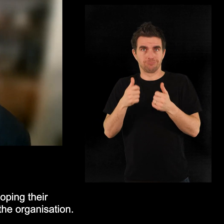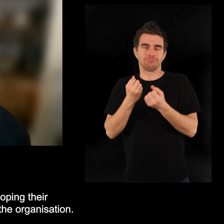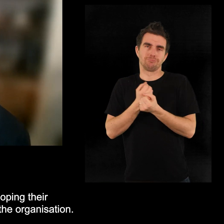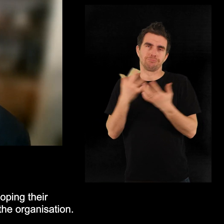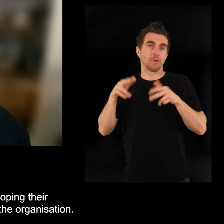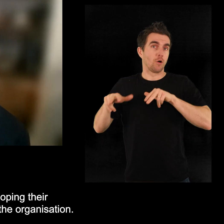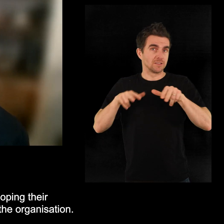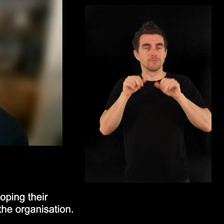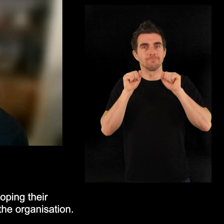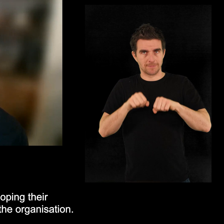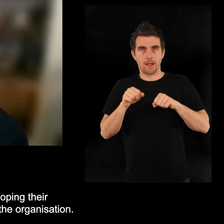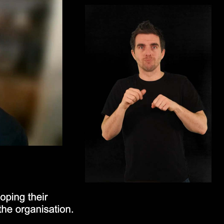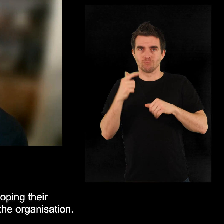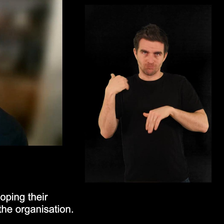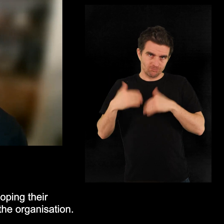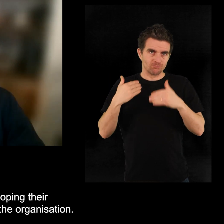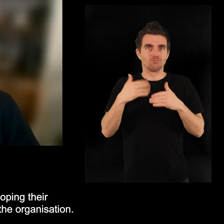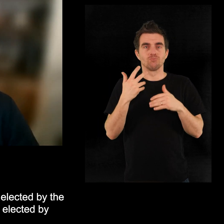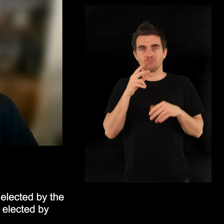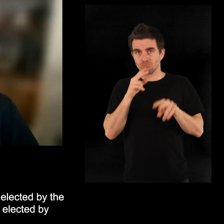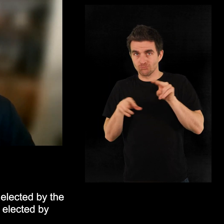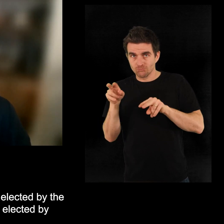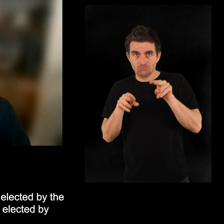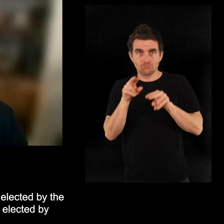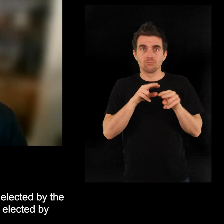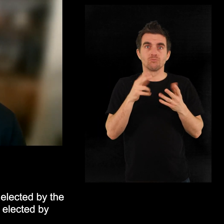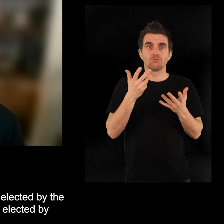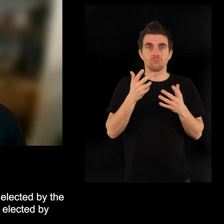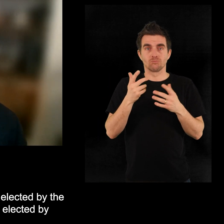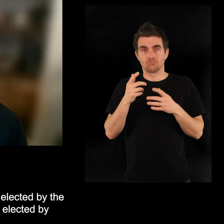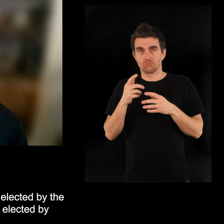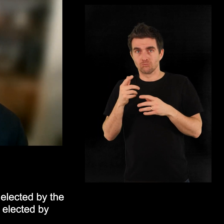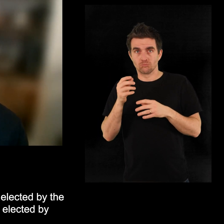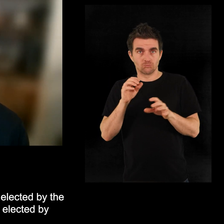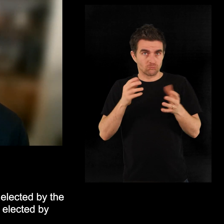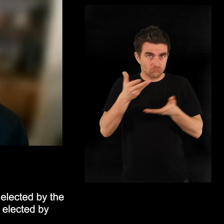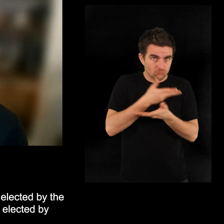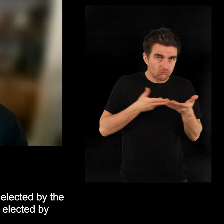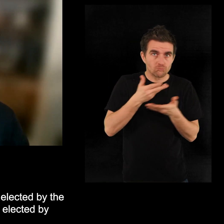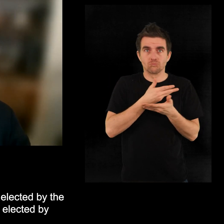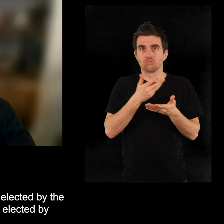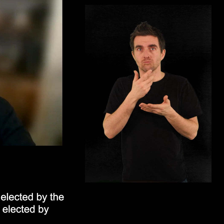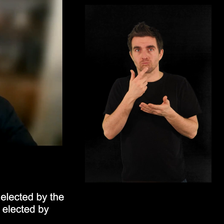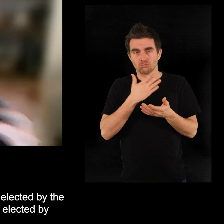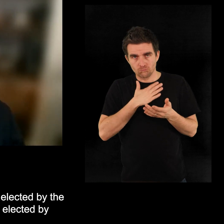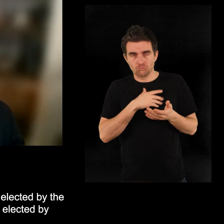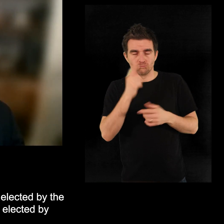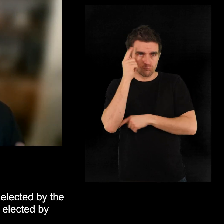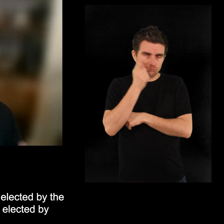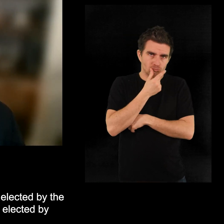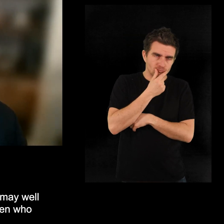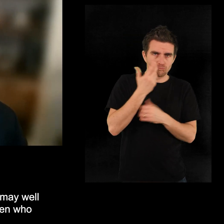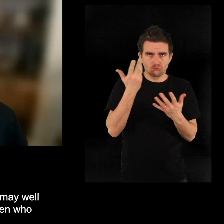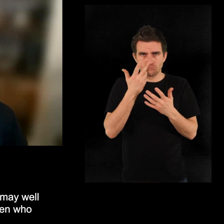by the rest of the organization. Have management committees elected by the executive and the executive